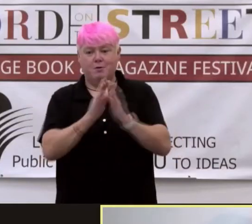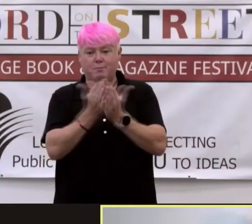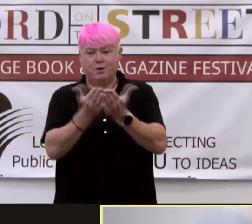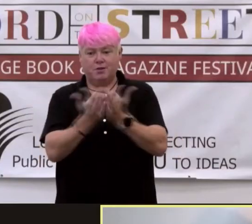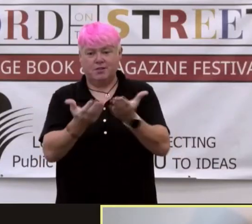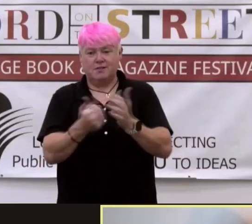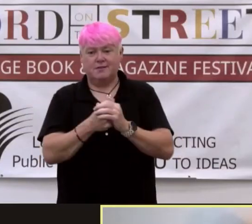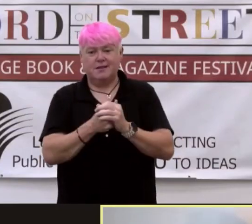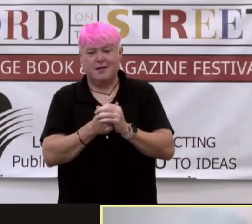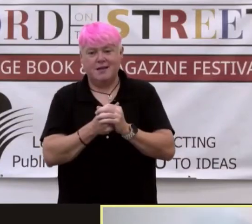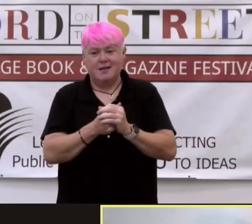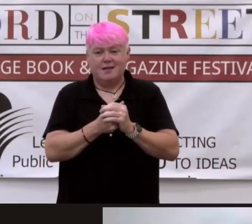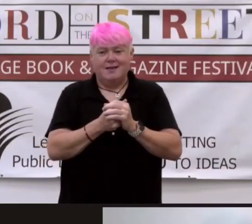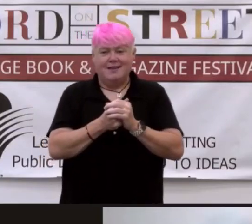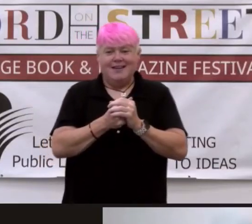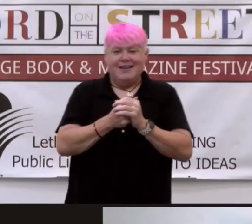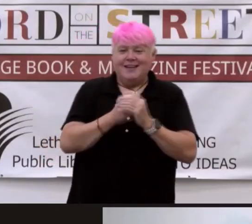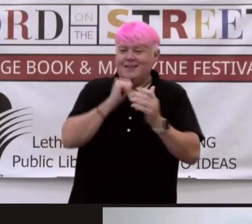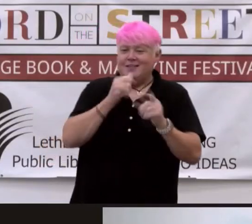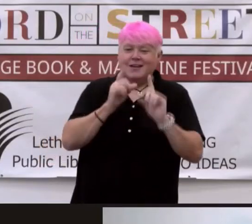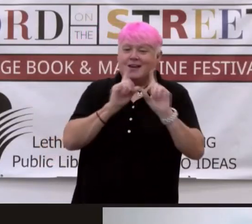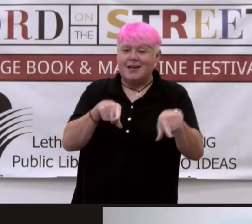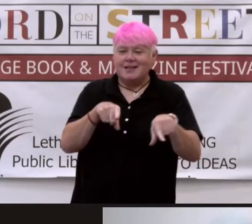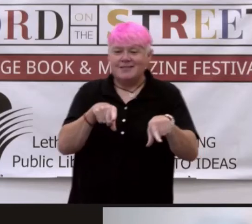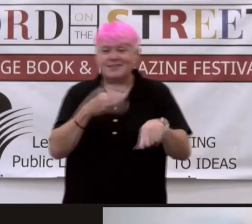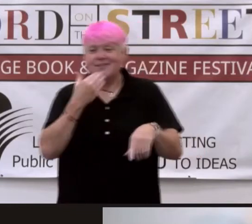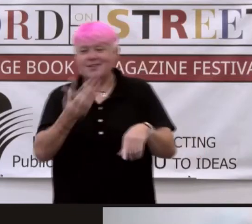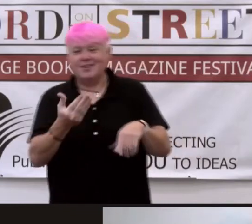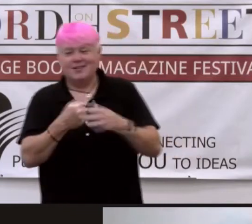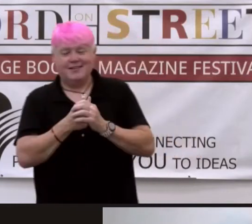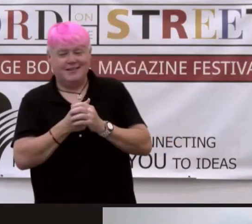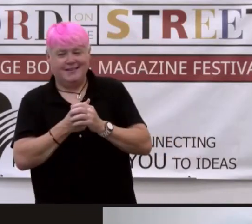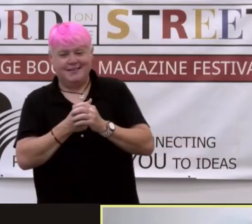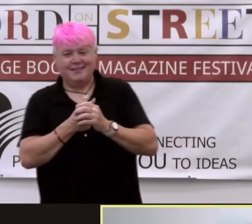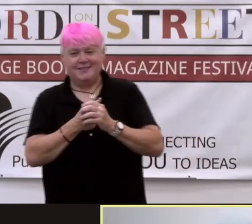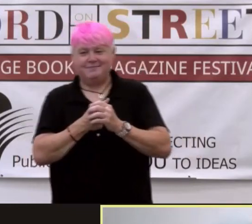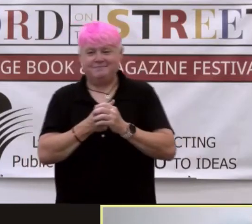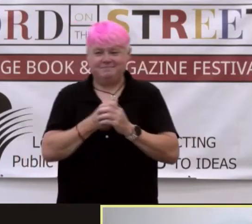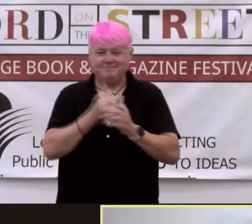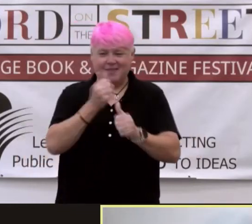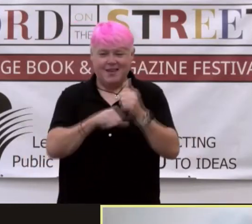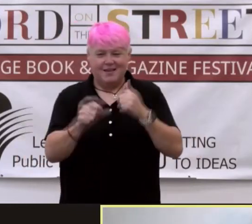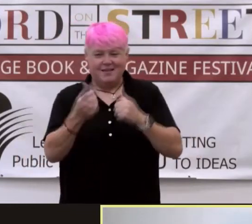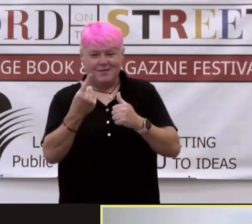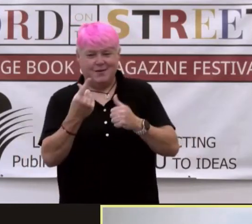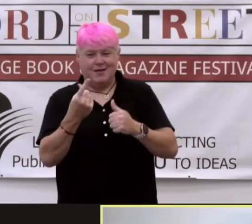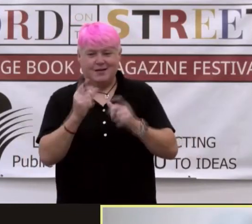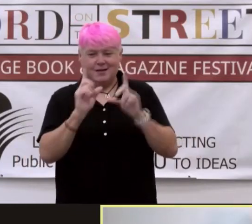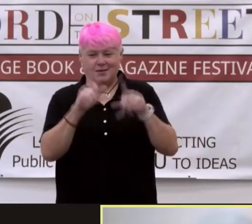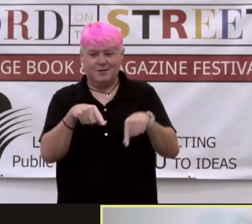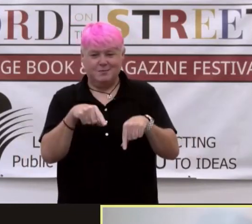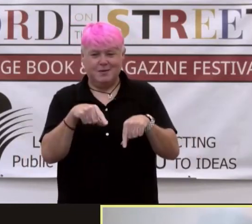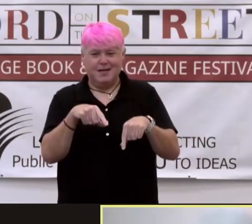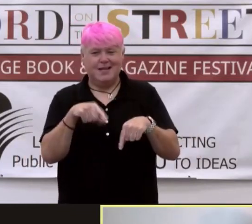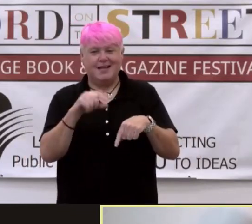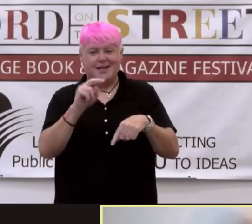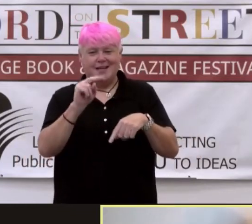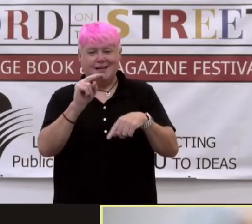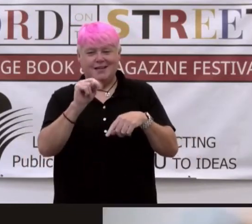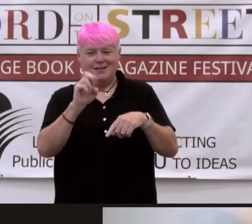but okay, it's all good conversation. Newsletter did it better. Everyone subscribe to my newsletter. I'm much more articulate there. There